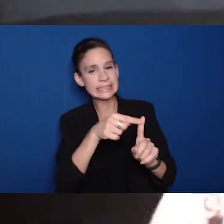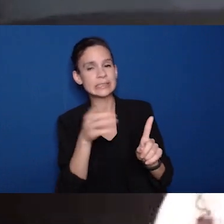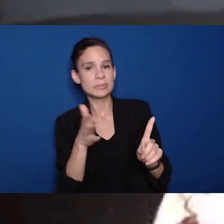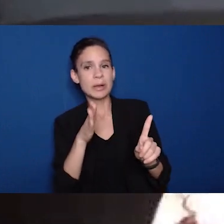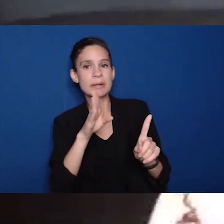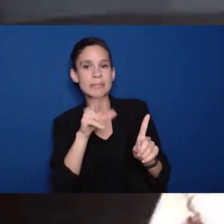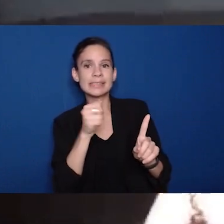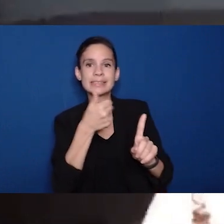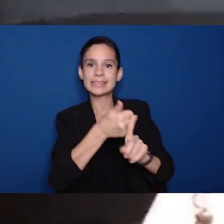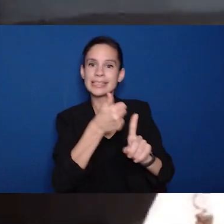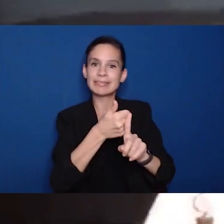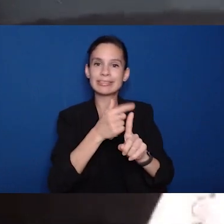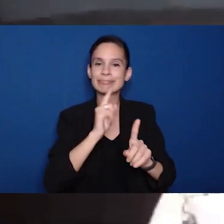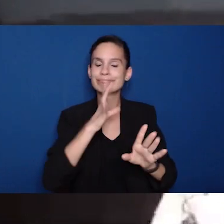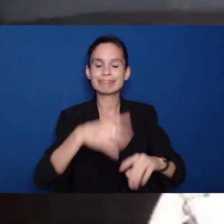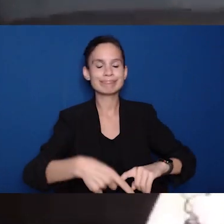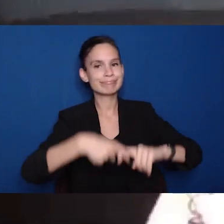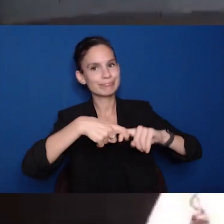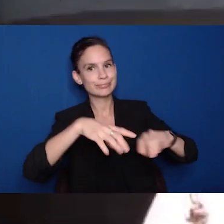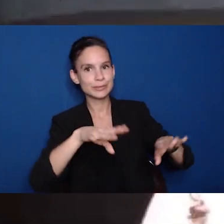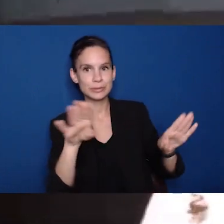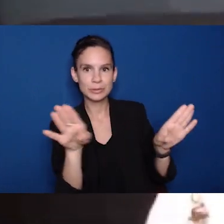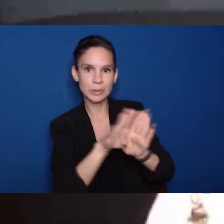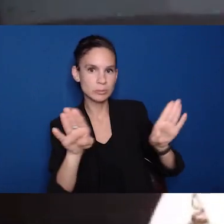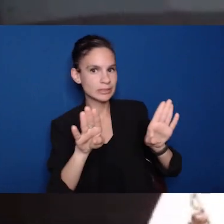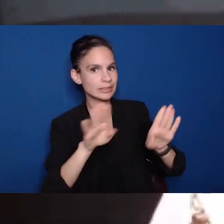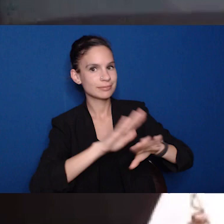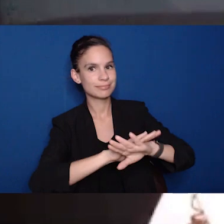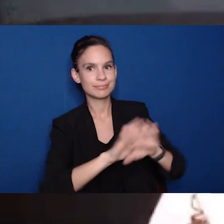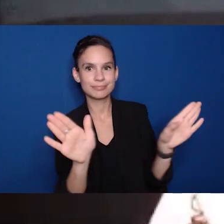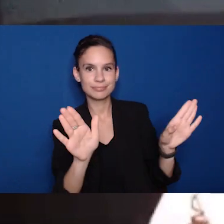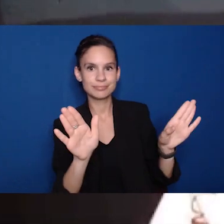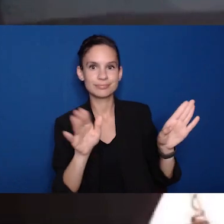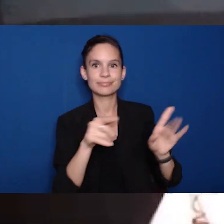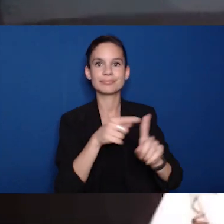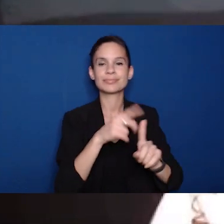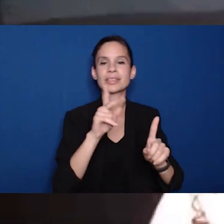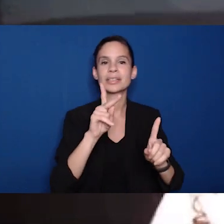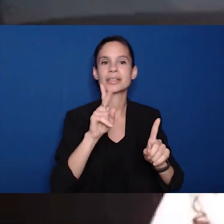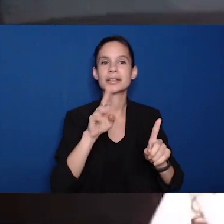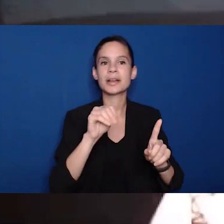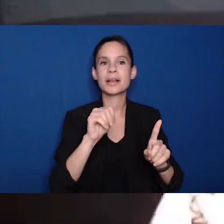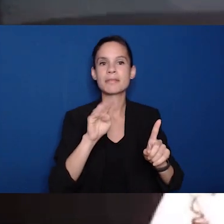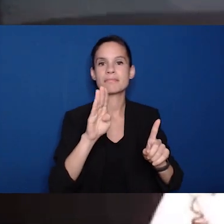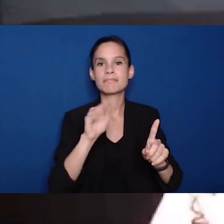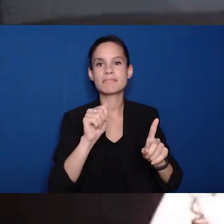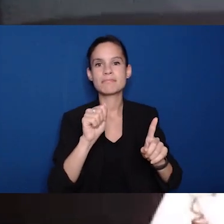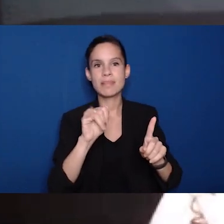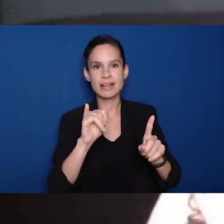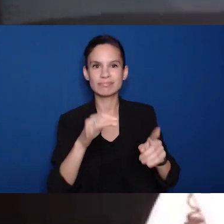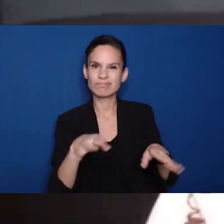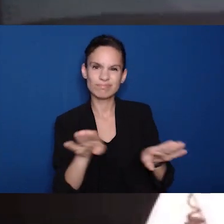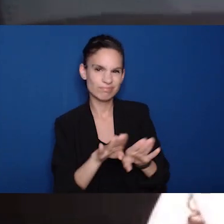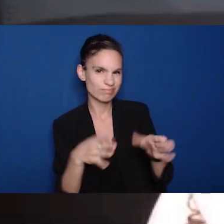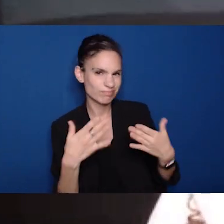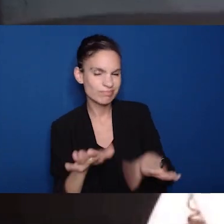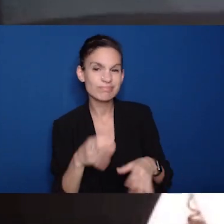which are like little mini buses, they've been completely suspended, which has definitely cut off livelihood of many